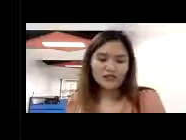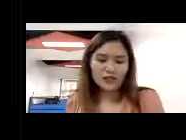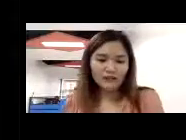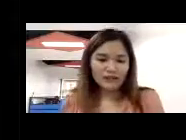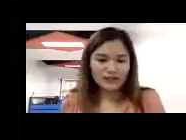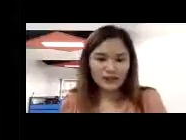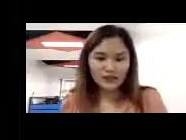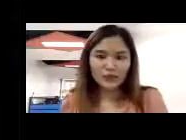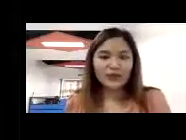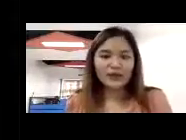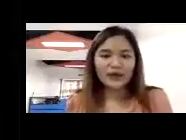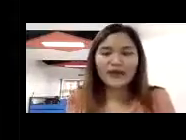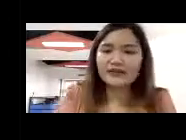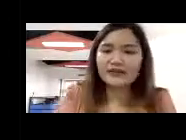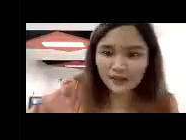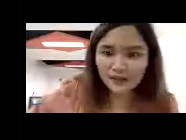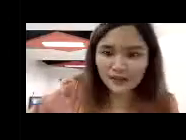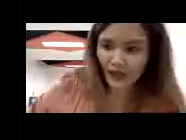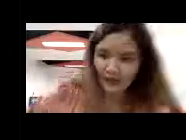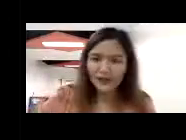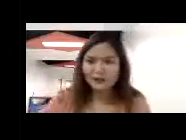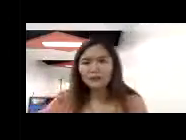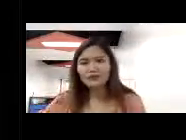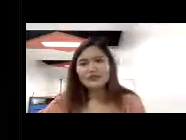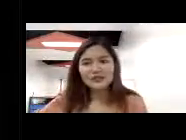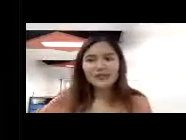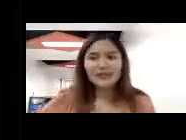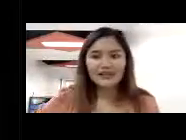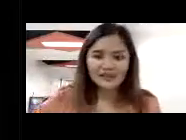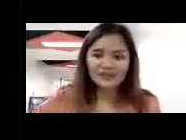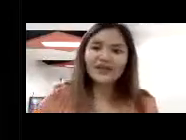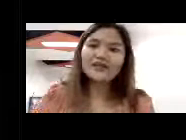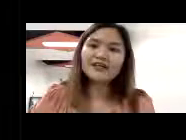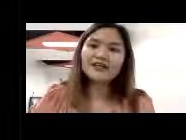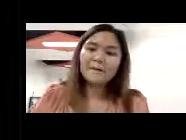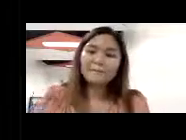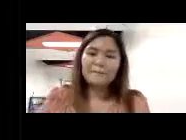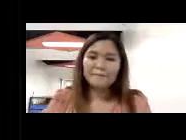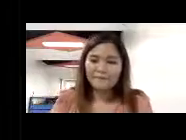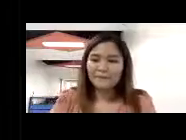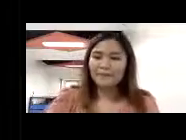nasa chat box na rin po yung code in case na hindi po siya nakikita.